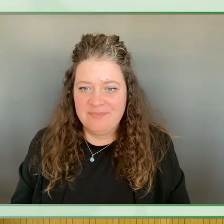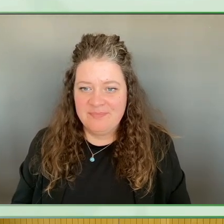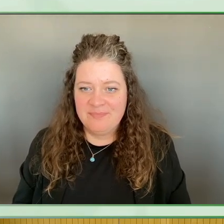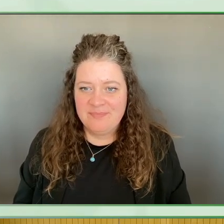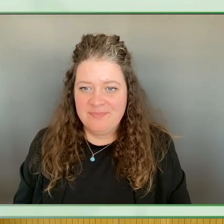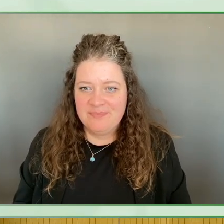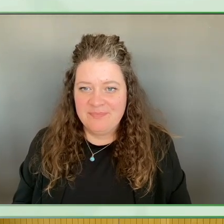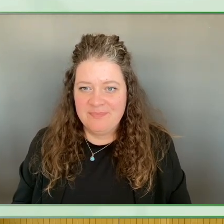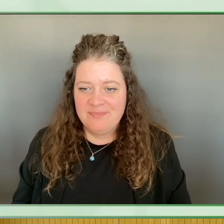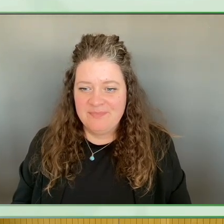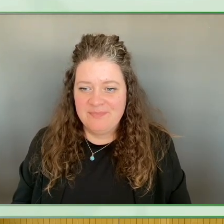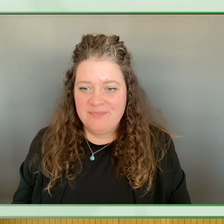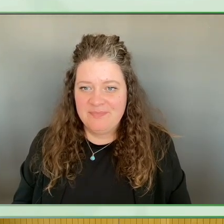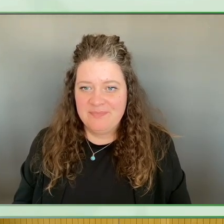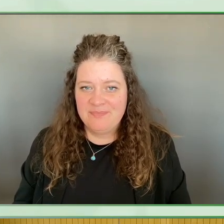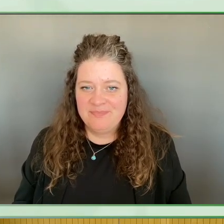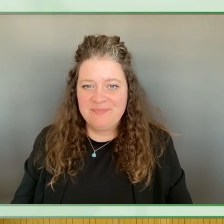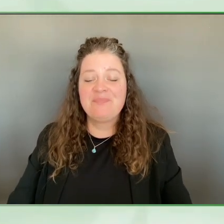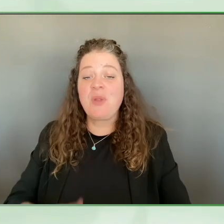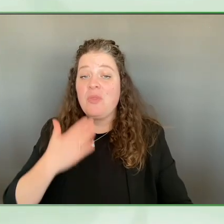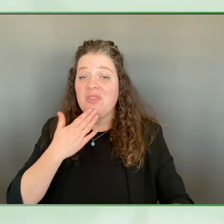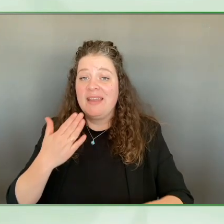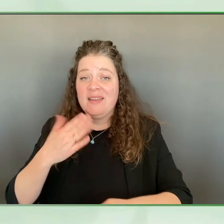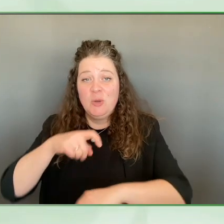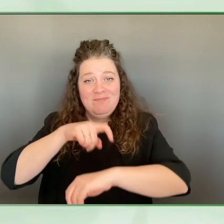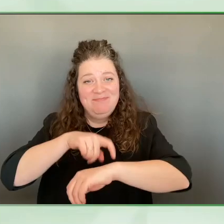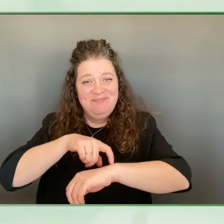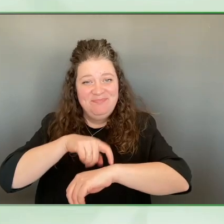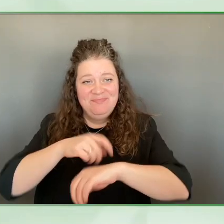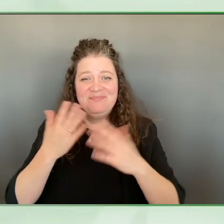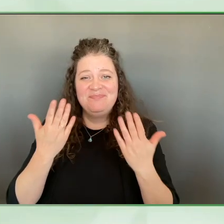last but not least, Kiyoki King.